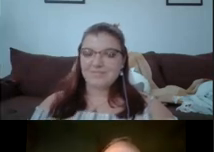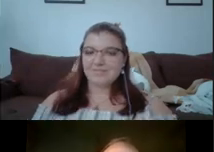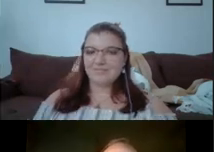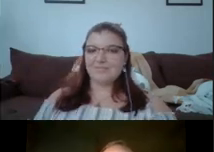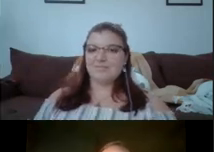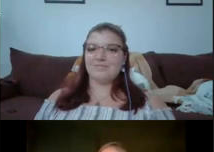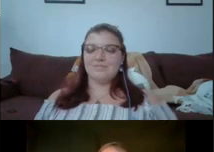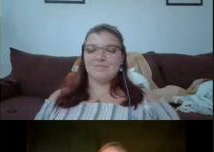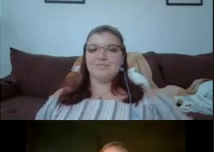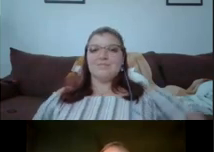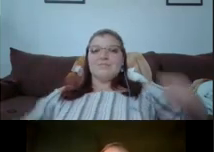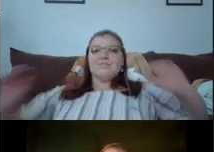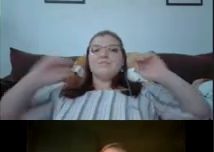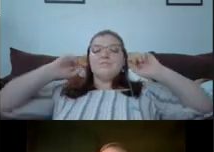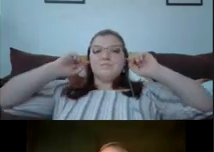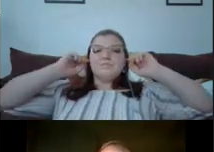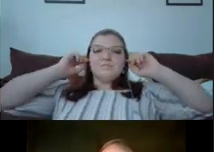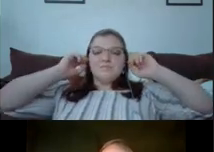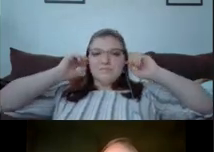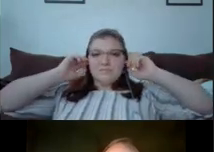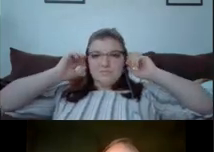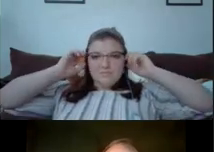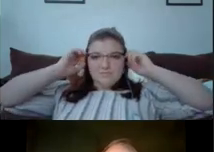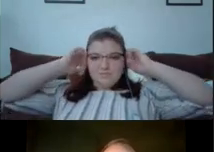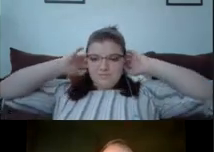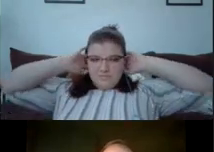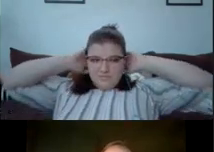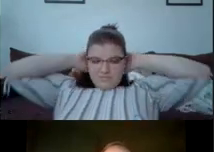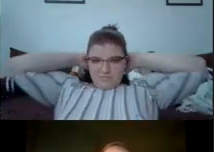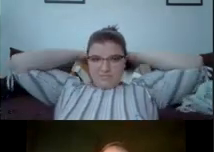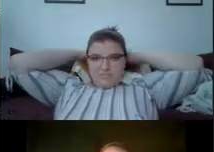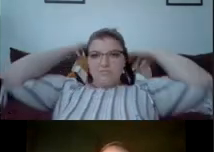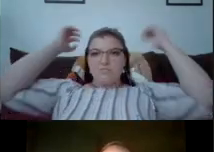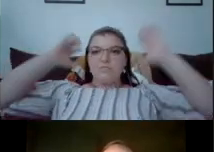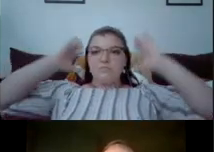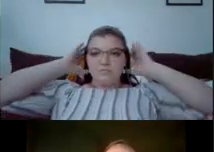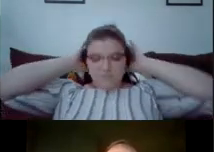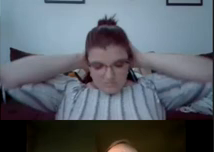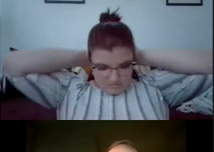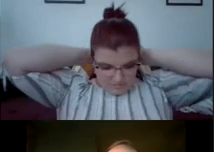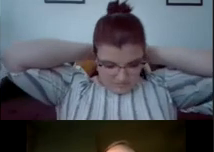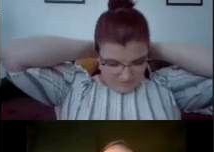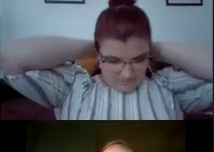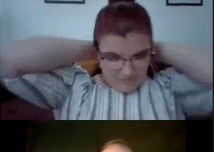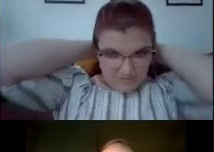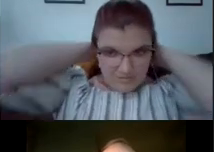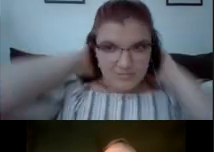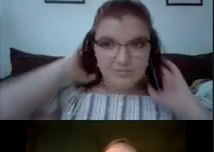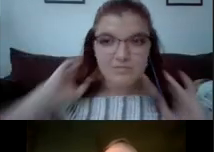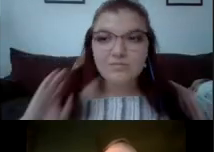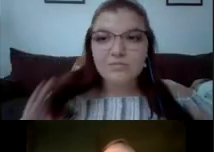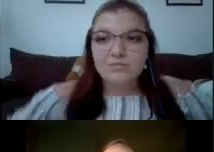And certainly, especially a school featuring health and physical education would have very